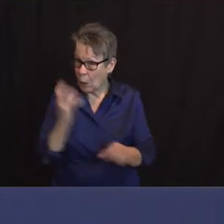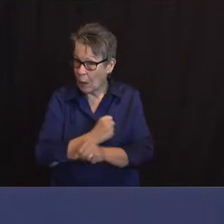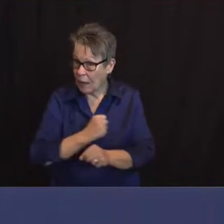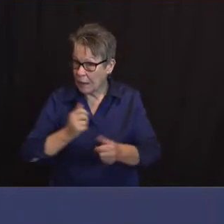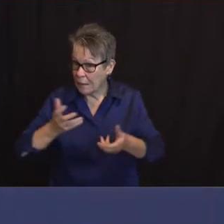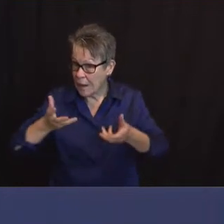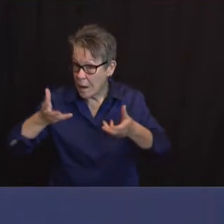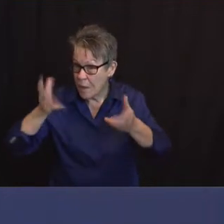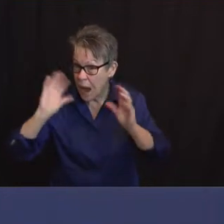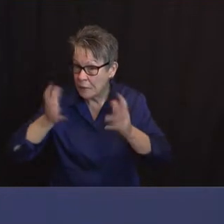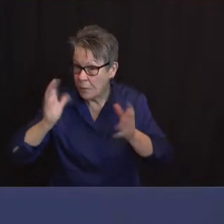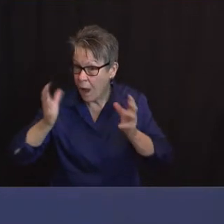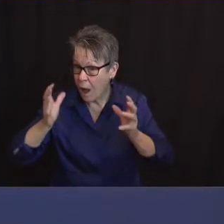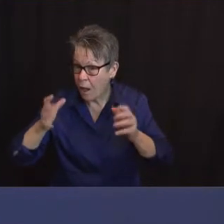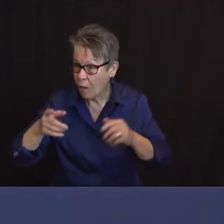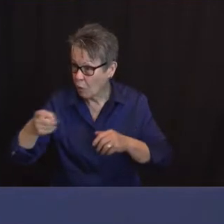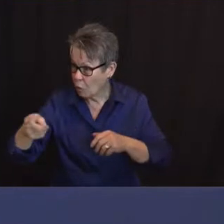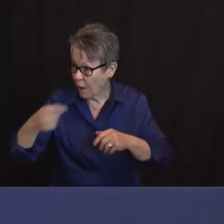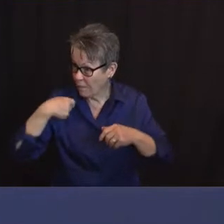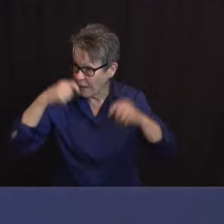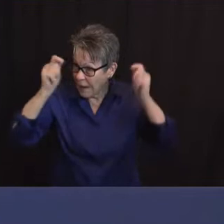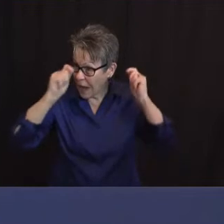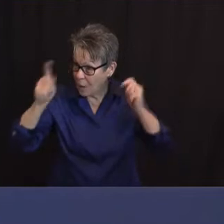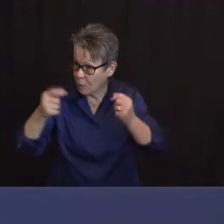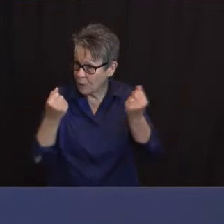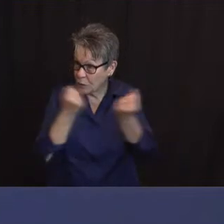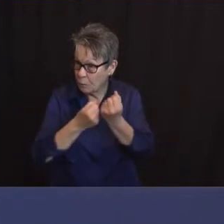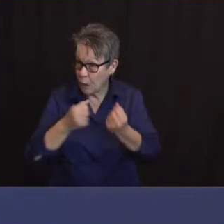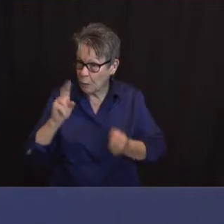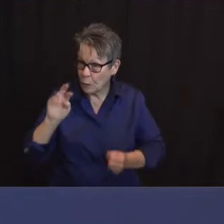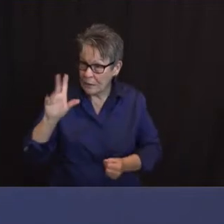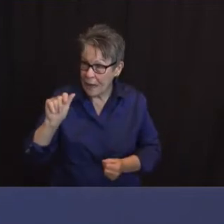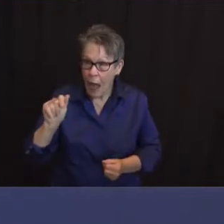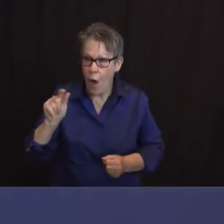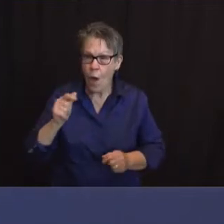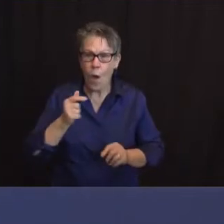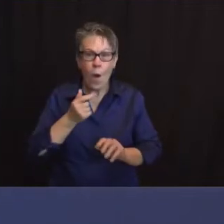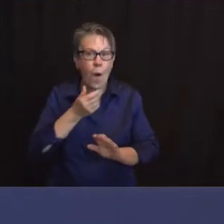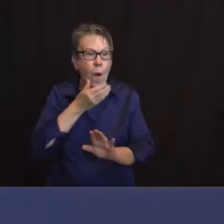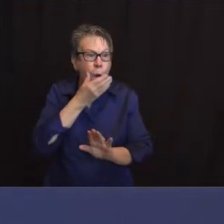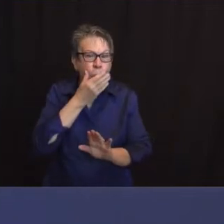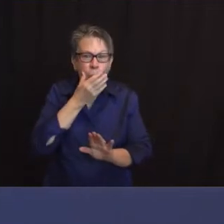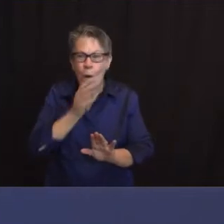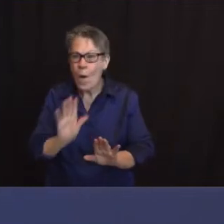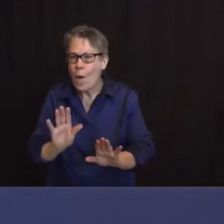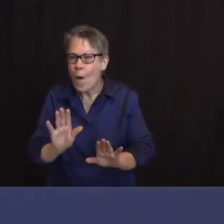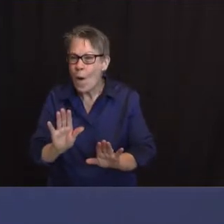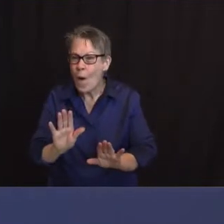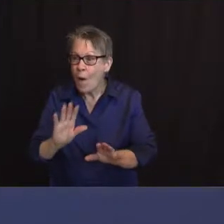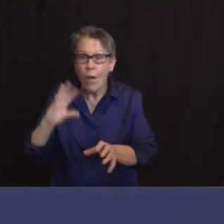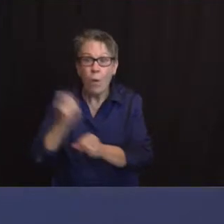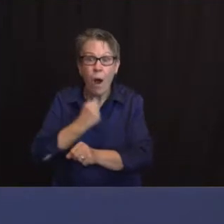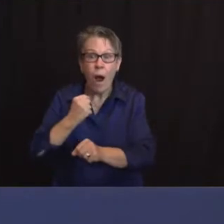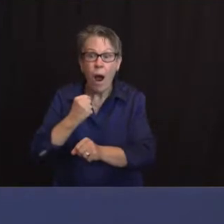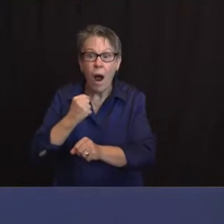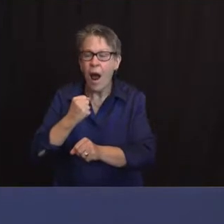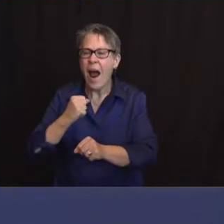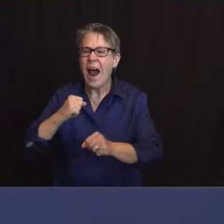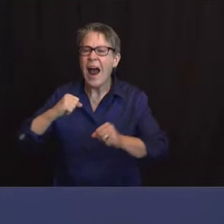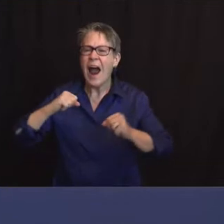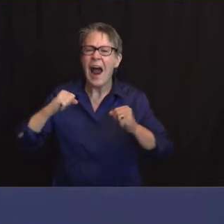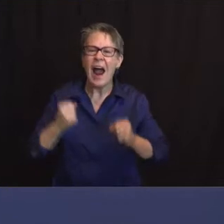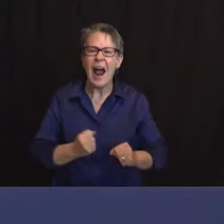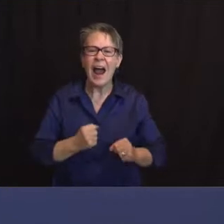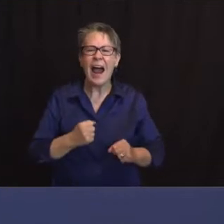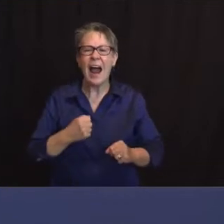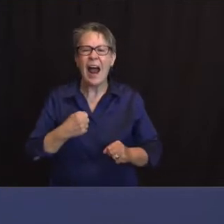then as the game went into overtime, I realized I did not have a UCLA cap or sweater. I was going to have to go out and find one on the open market.